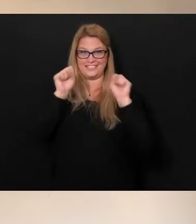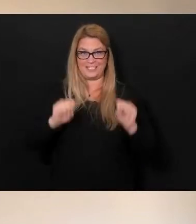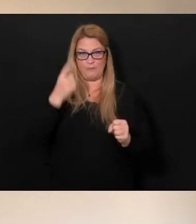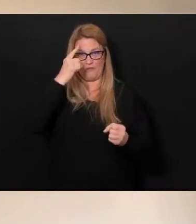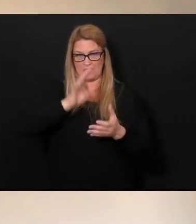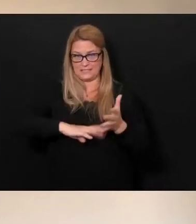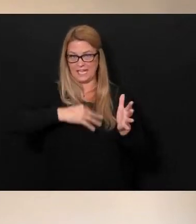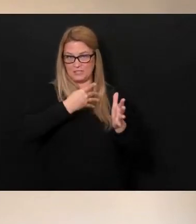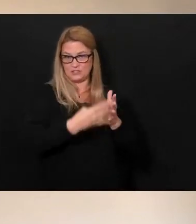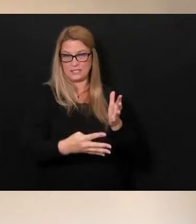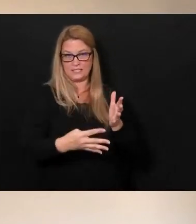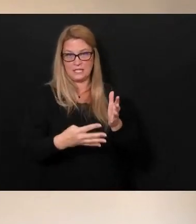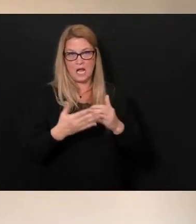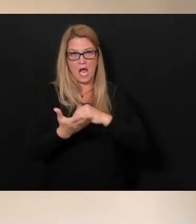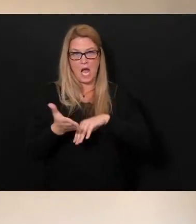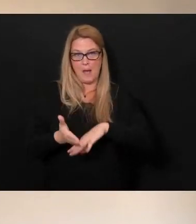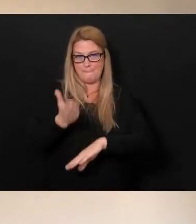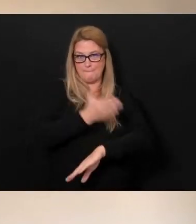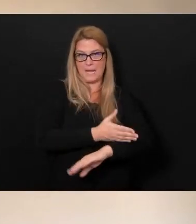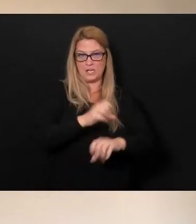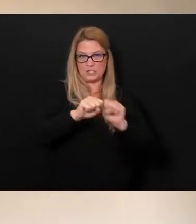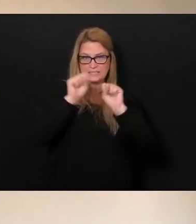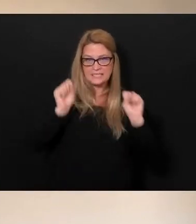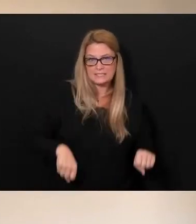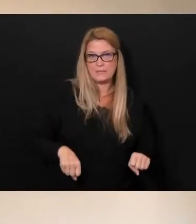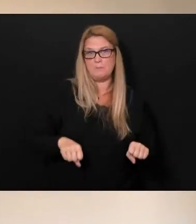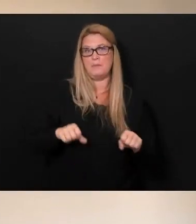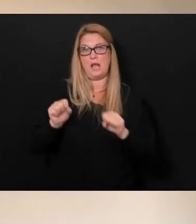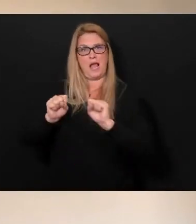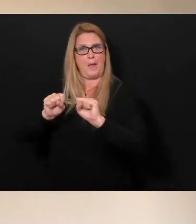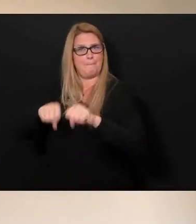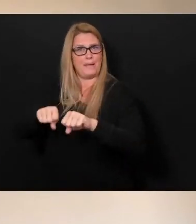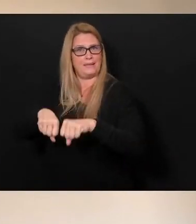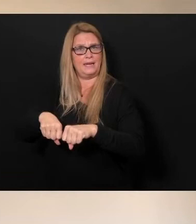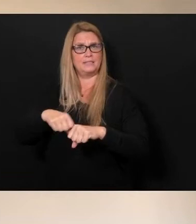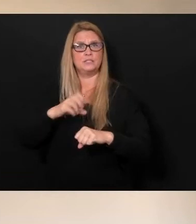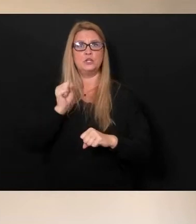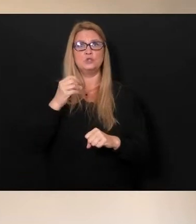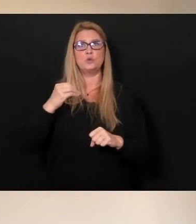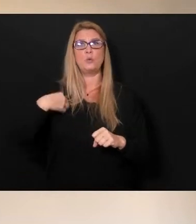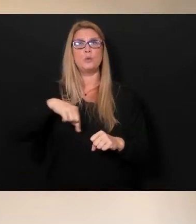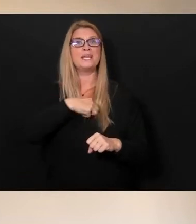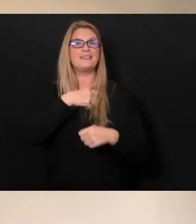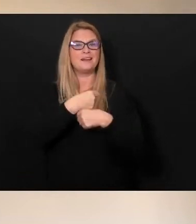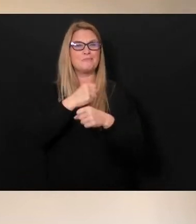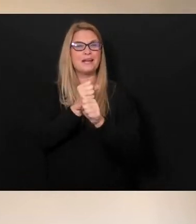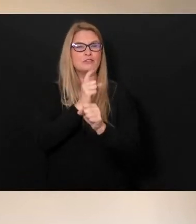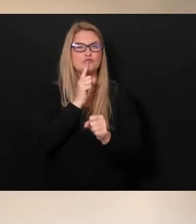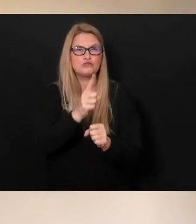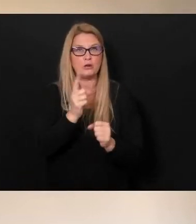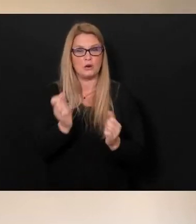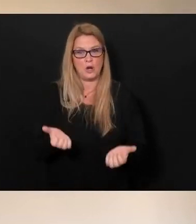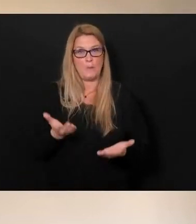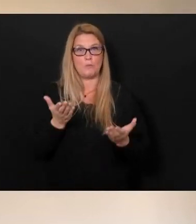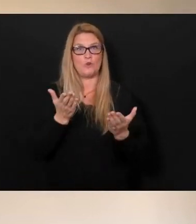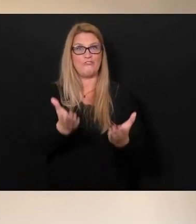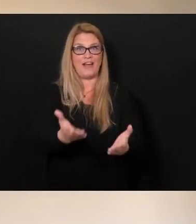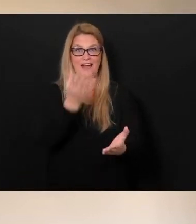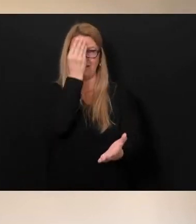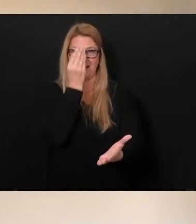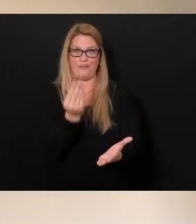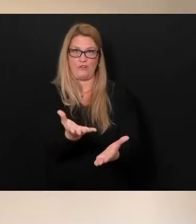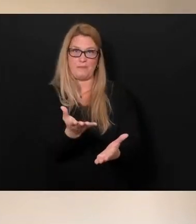on better system and better capability to ensure that we could provide information to our